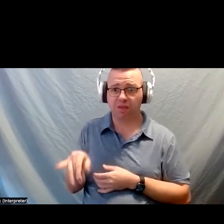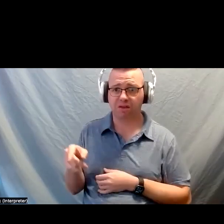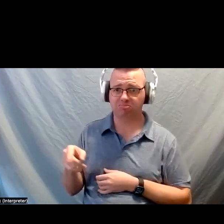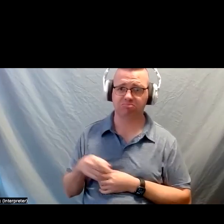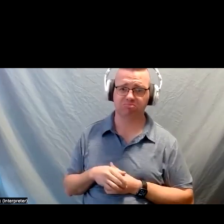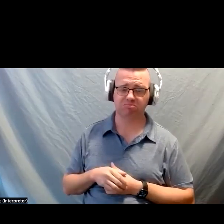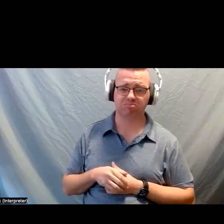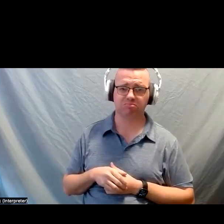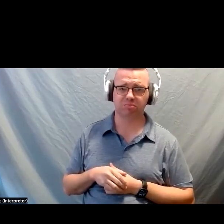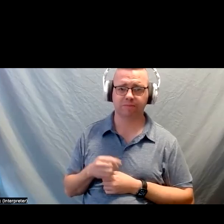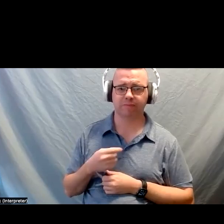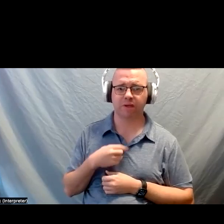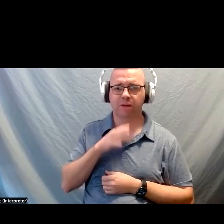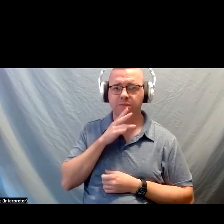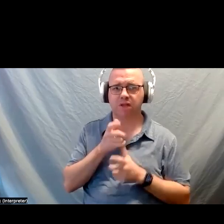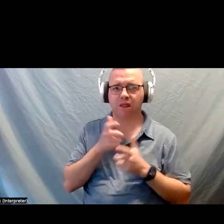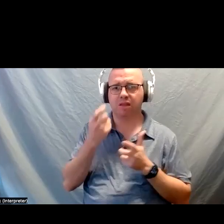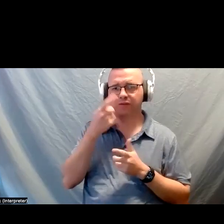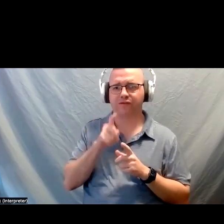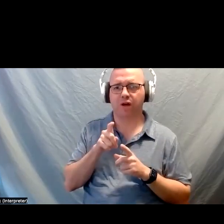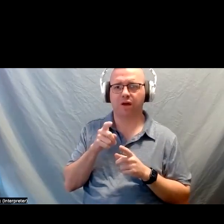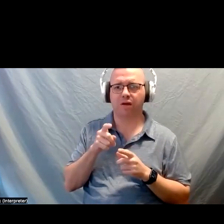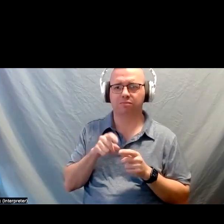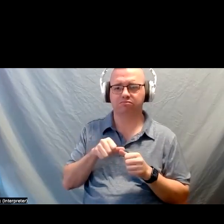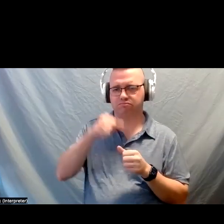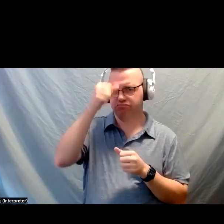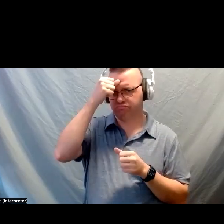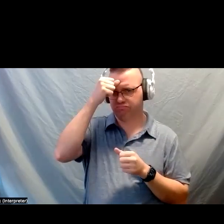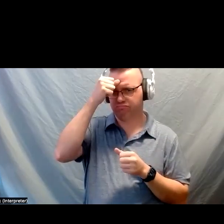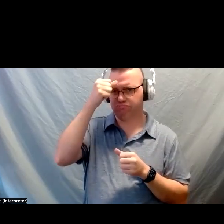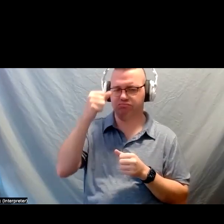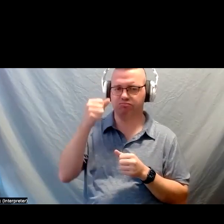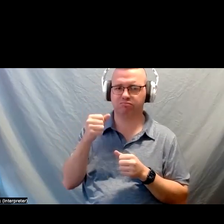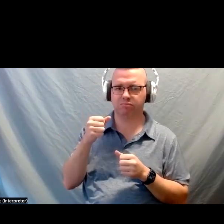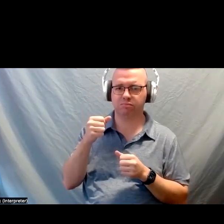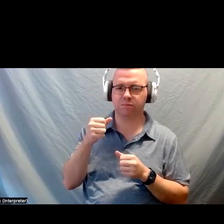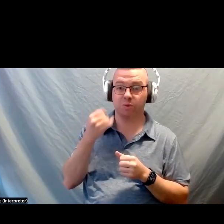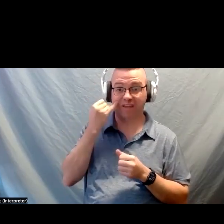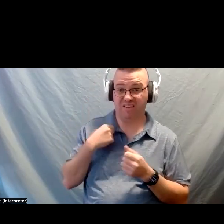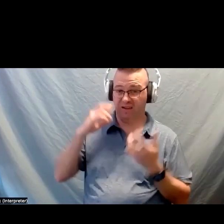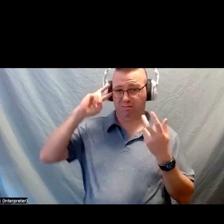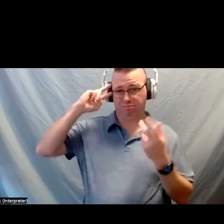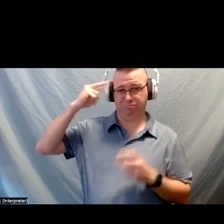I'm speaking largely from memory here, so if I get things wrong,